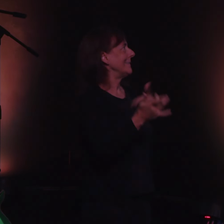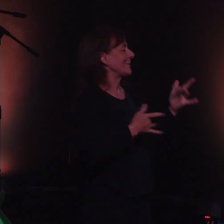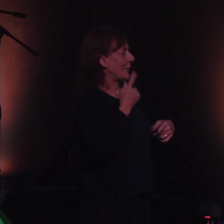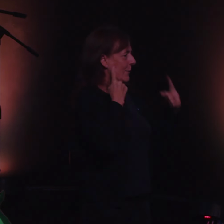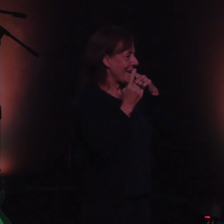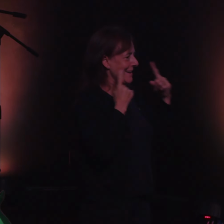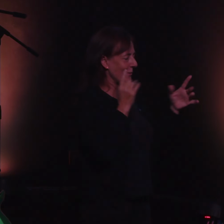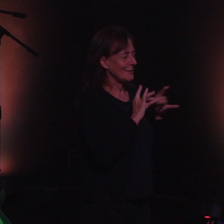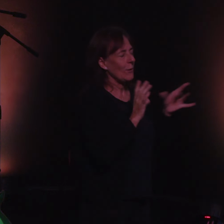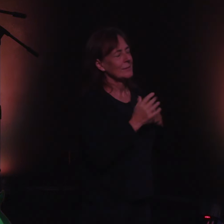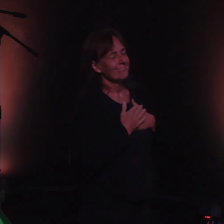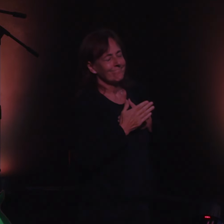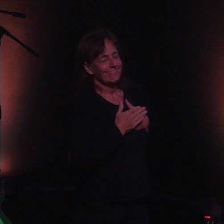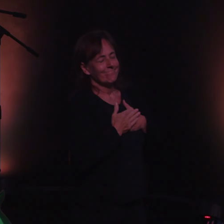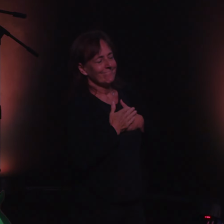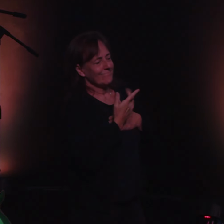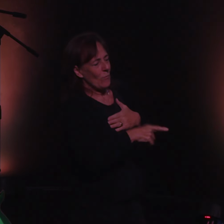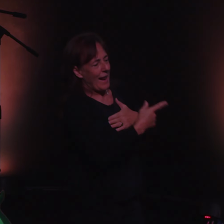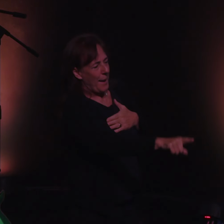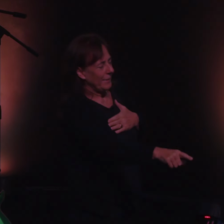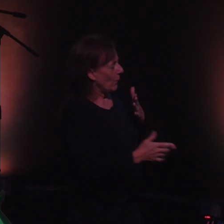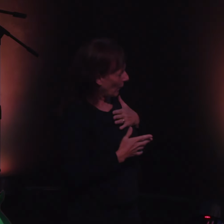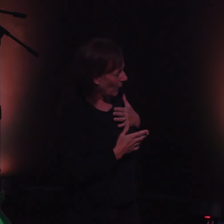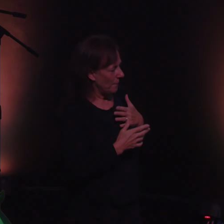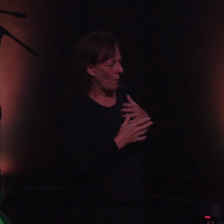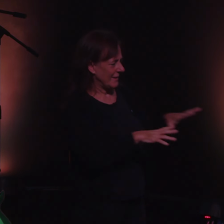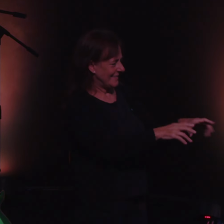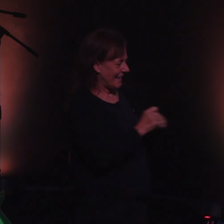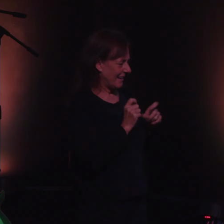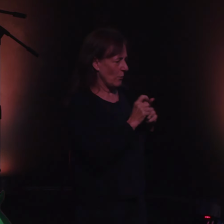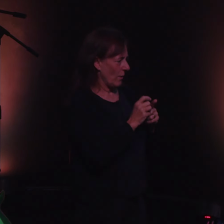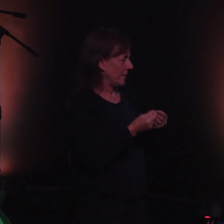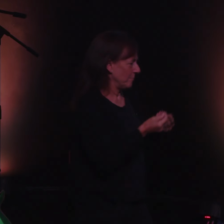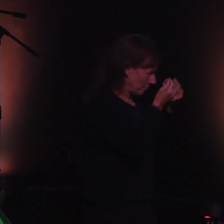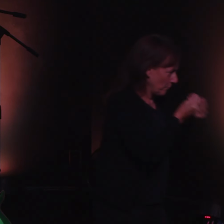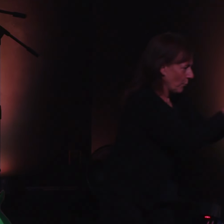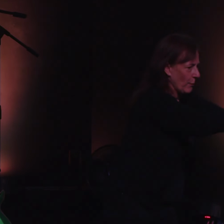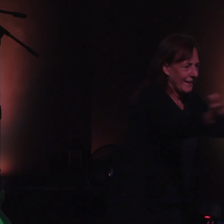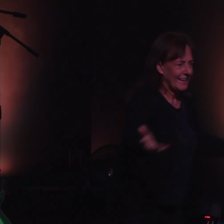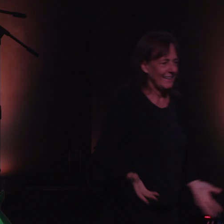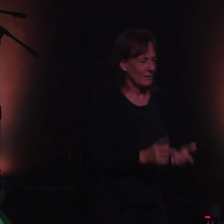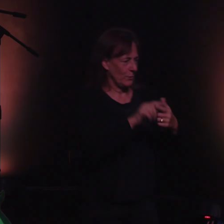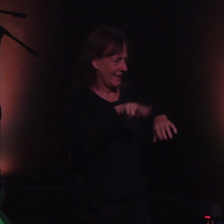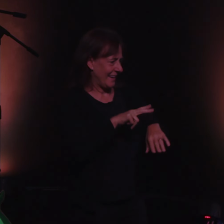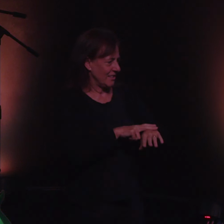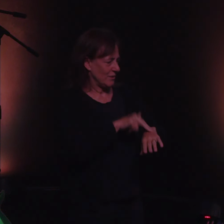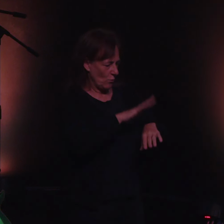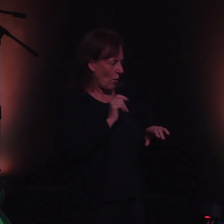about the stories of what happened there. But we are taking the word to the nations. That's what we're called to do, to